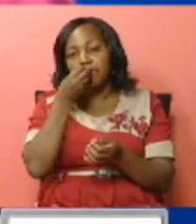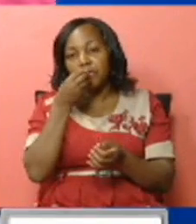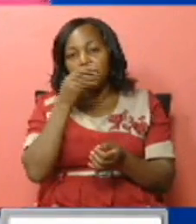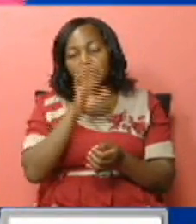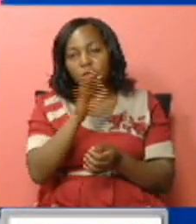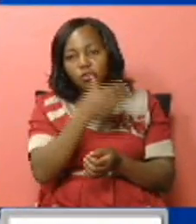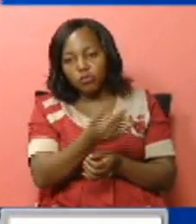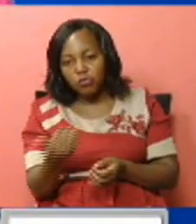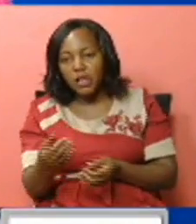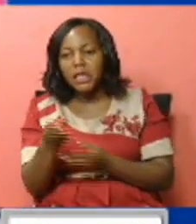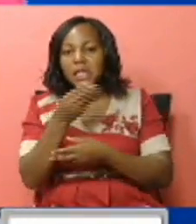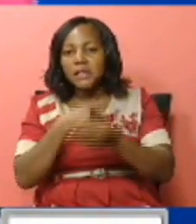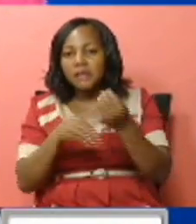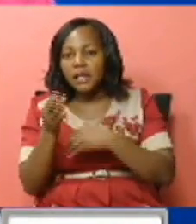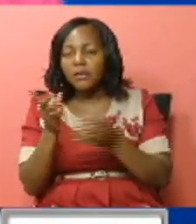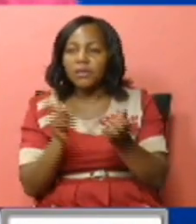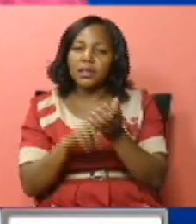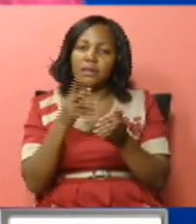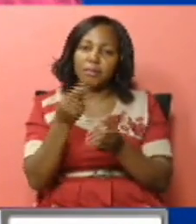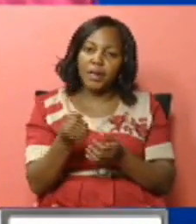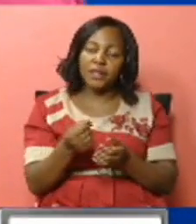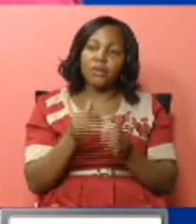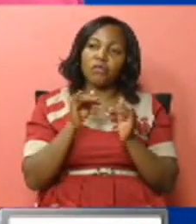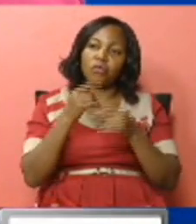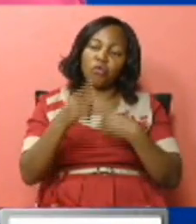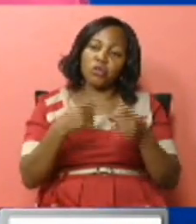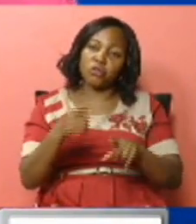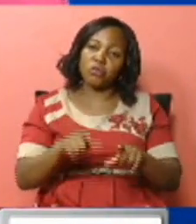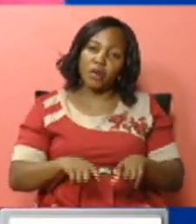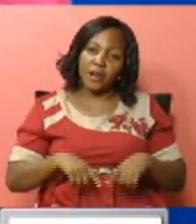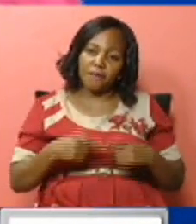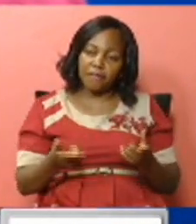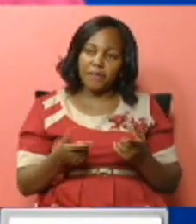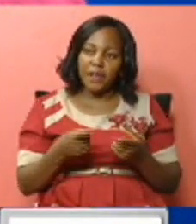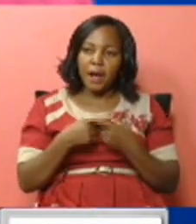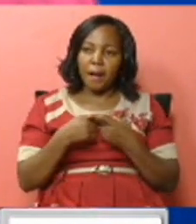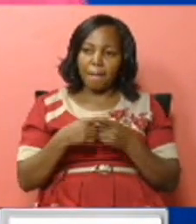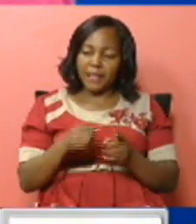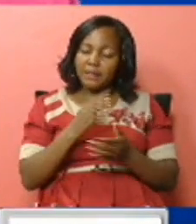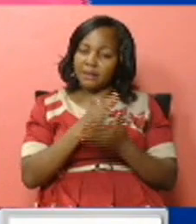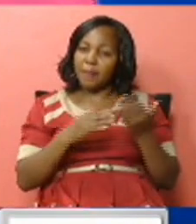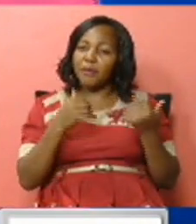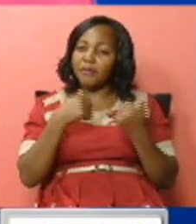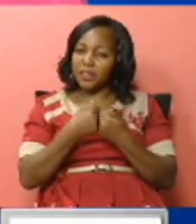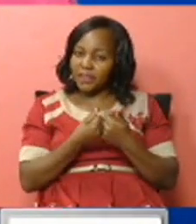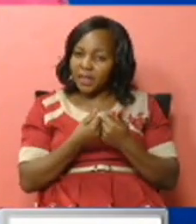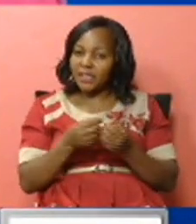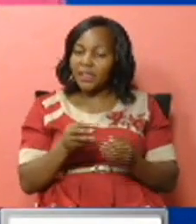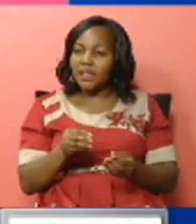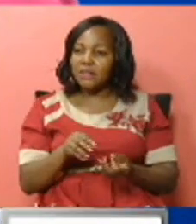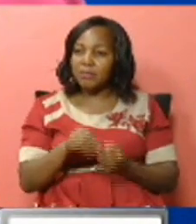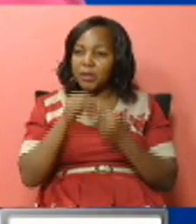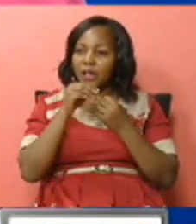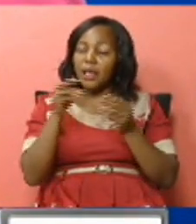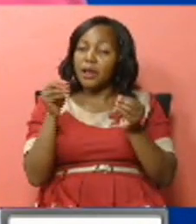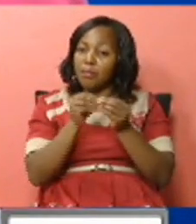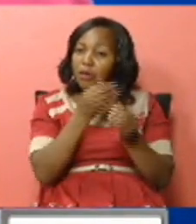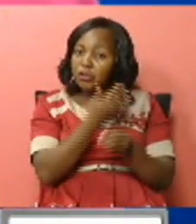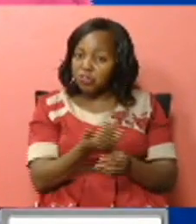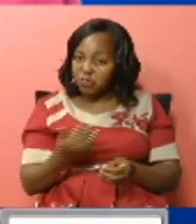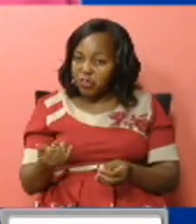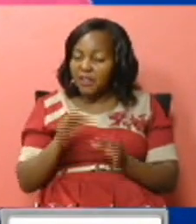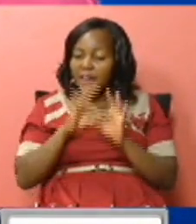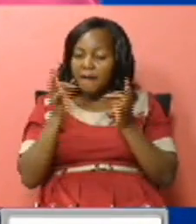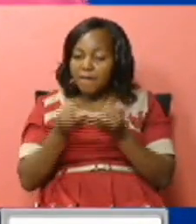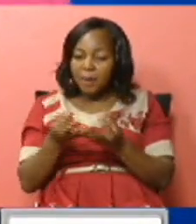sell and get money and, you know, be able to live in the area. So some of the challenges they face, that especially the boy children are rejected by the